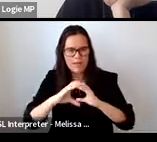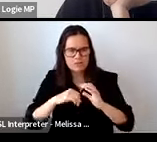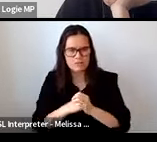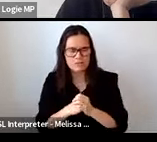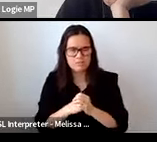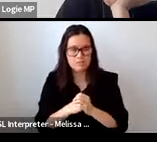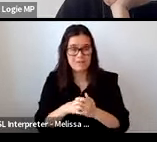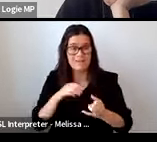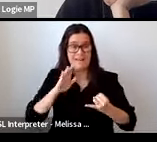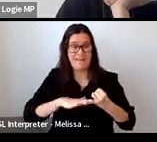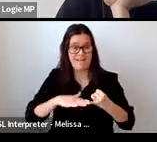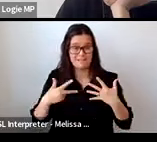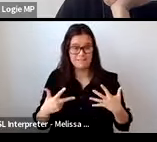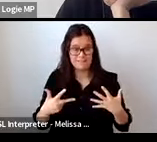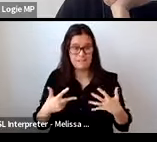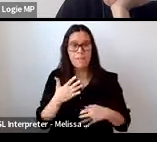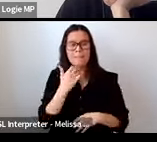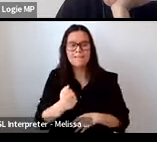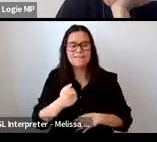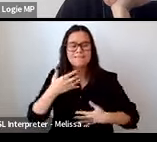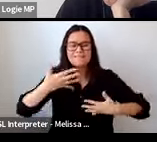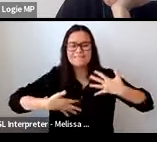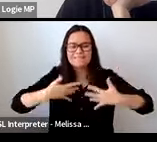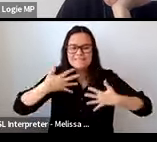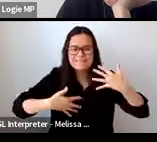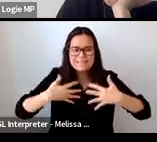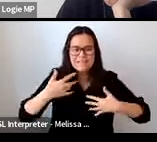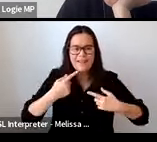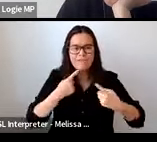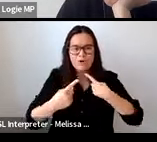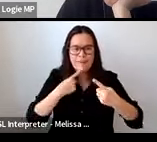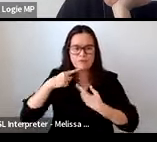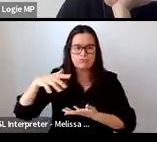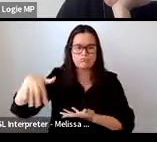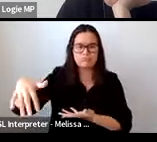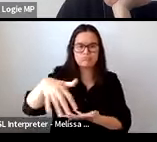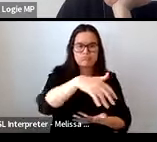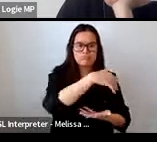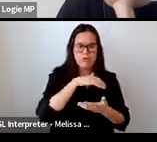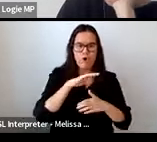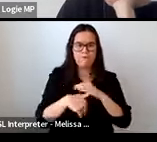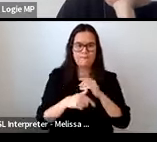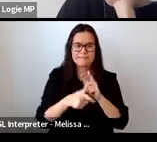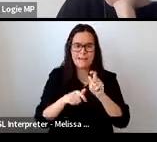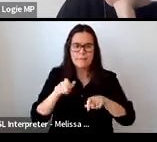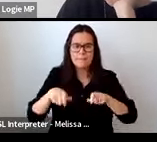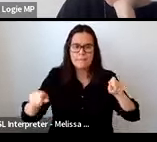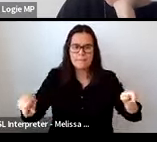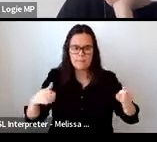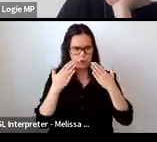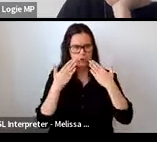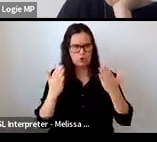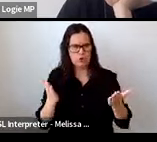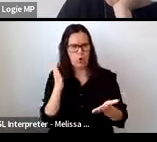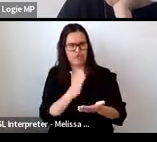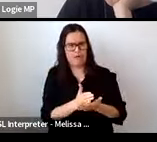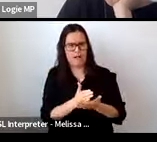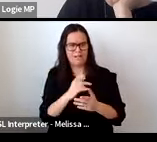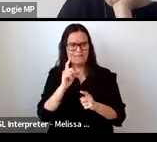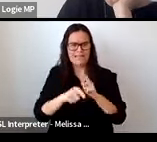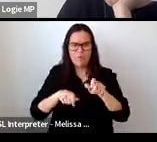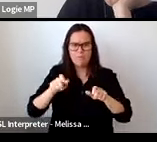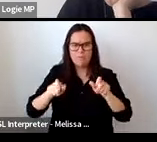collect statistics and disaggregated data that reflects the situation of disabled